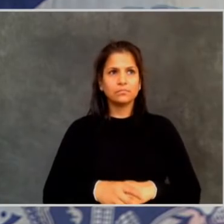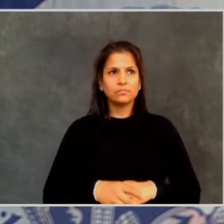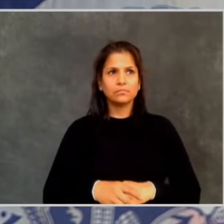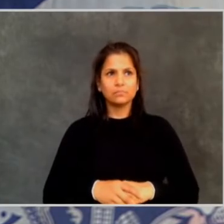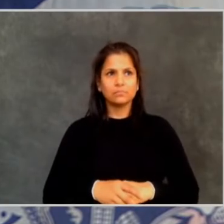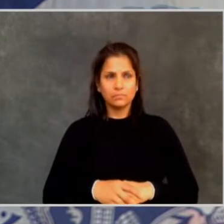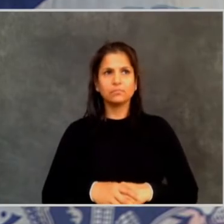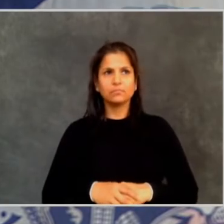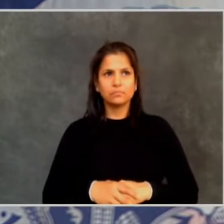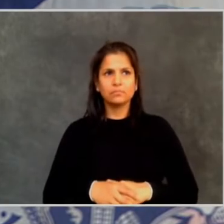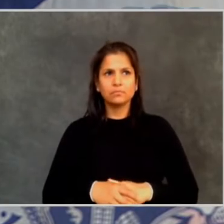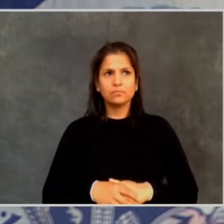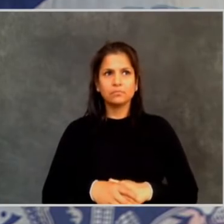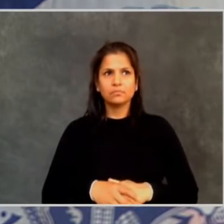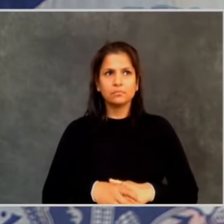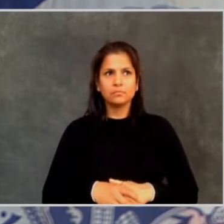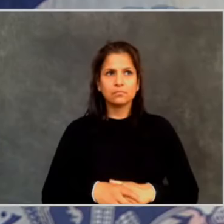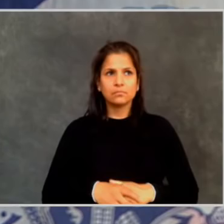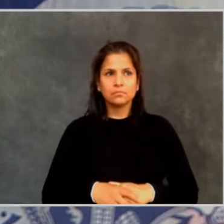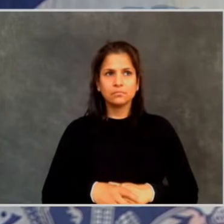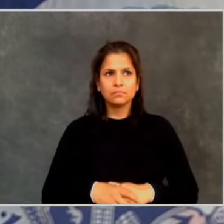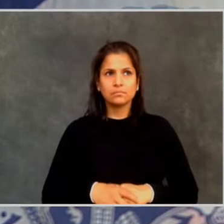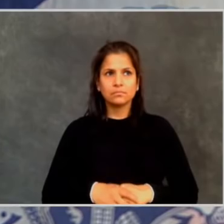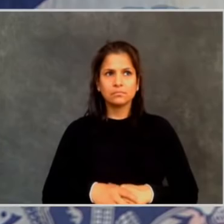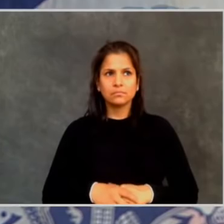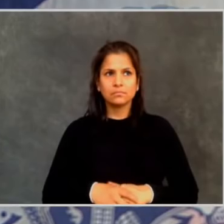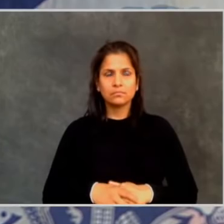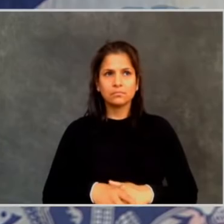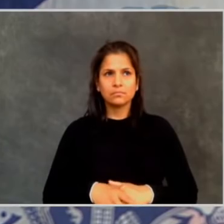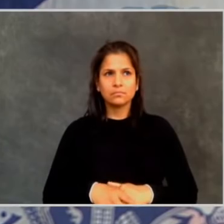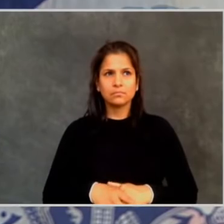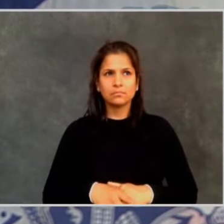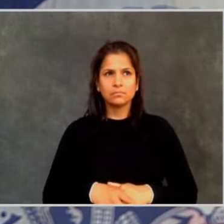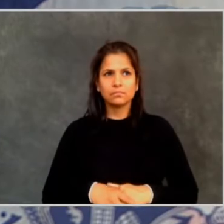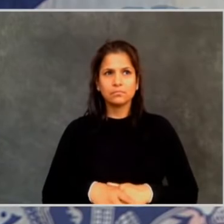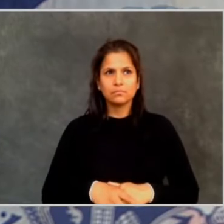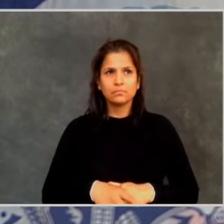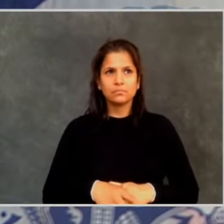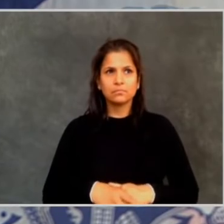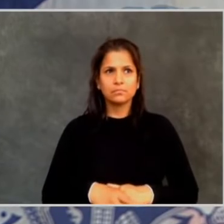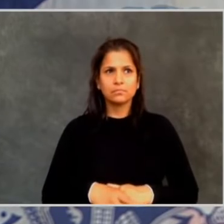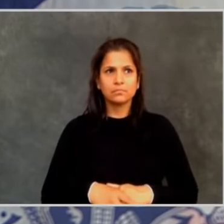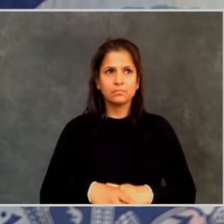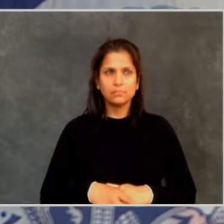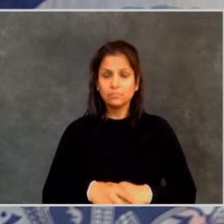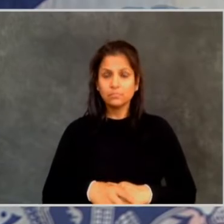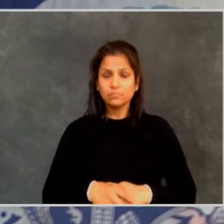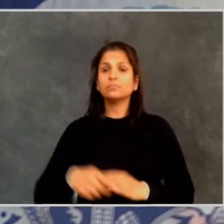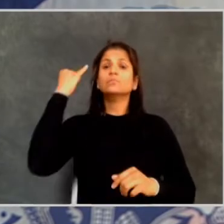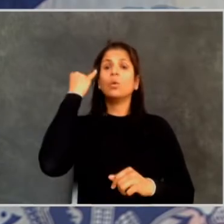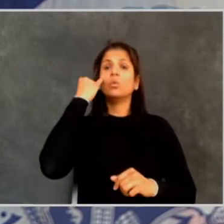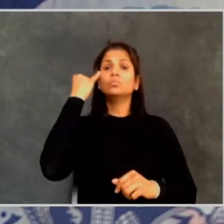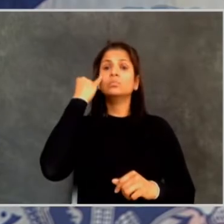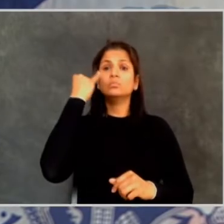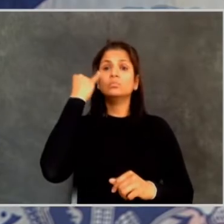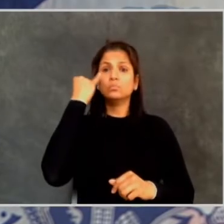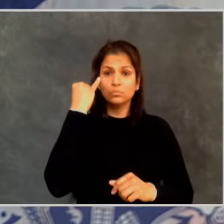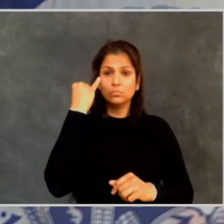form of mask or face covering, yes, that has been sent and will be continued to be